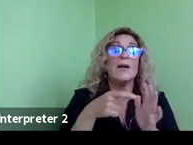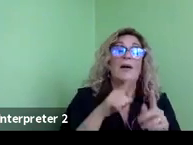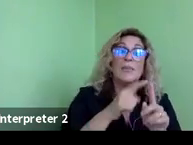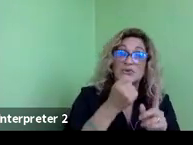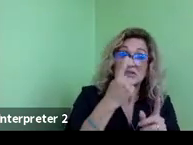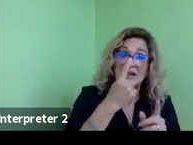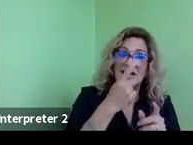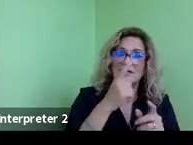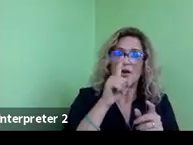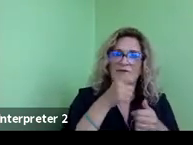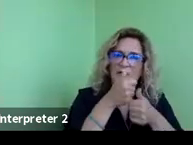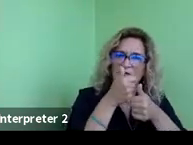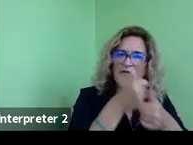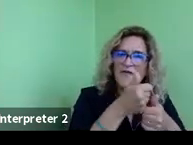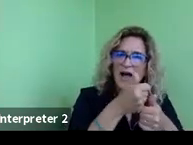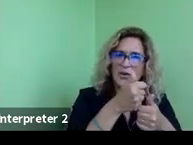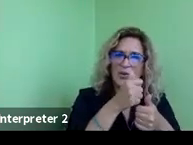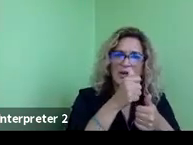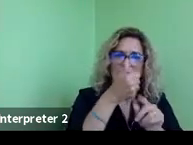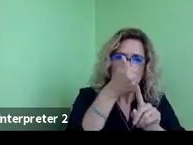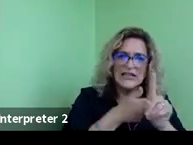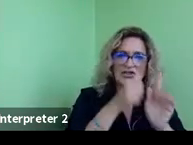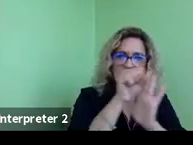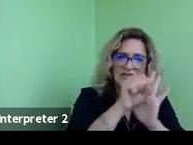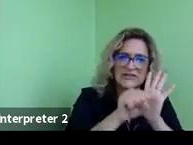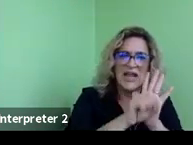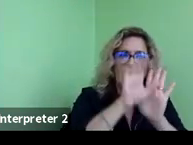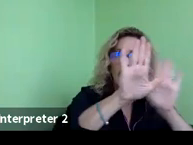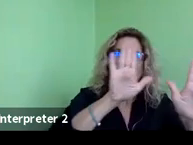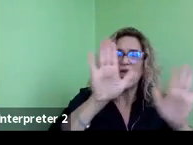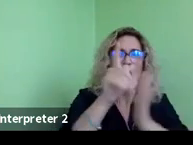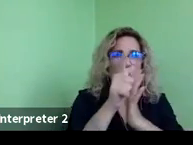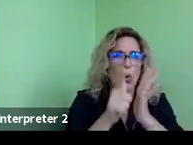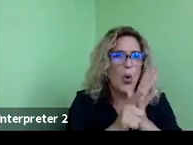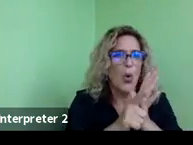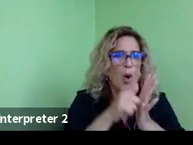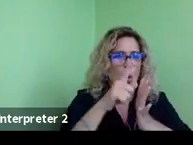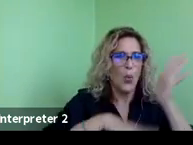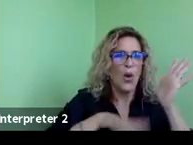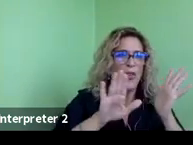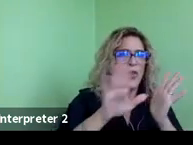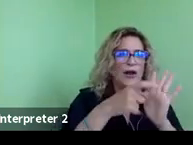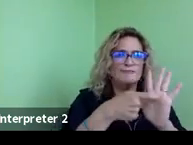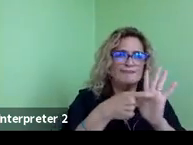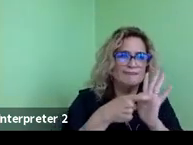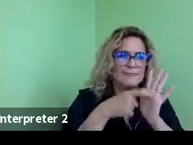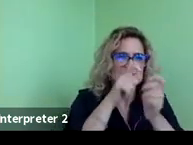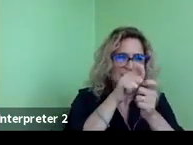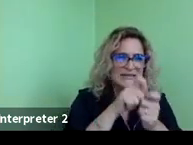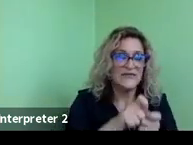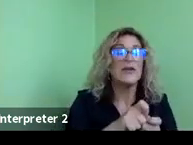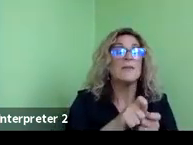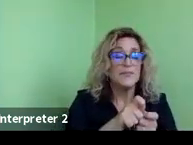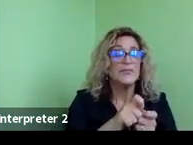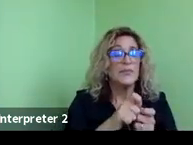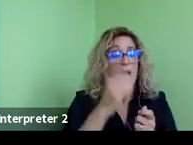up to the state about how all of that, what the laws and the statutes are. But in terms of practice, I know that there are a